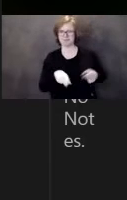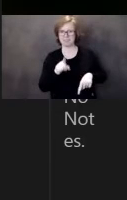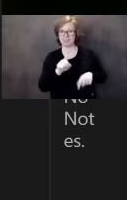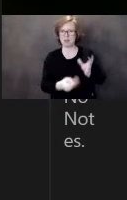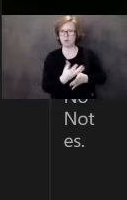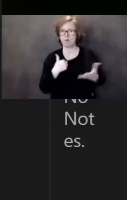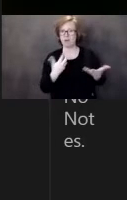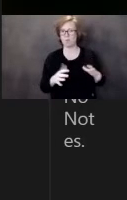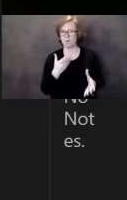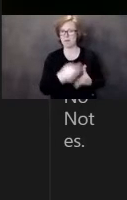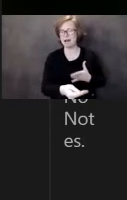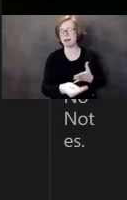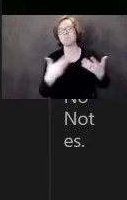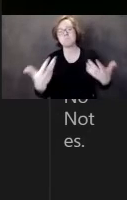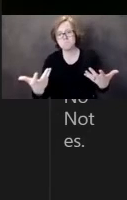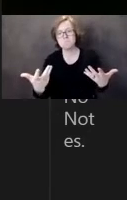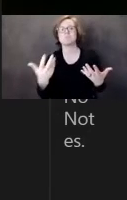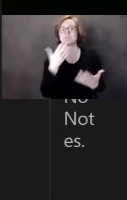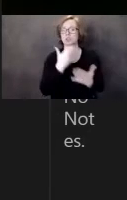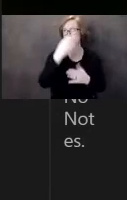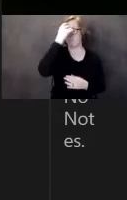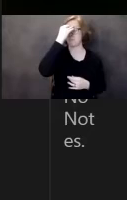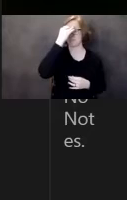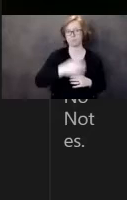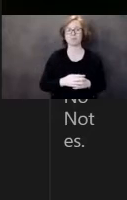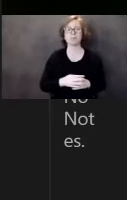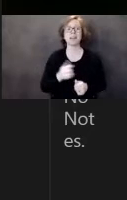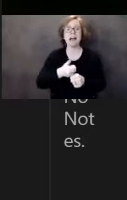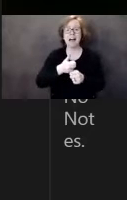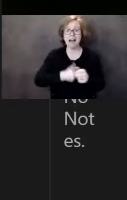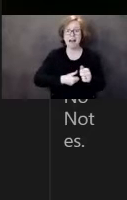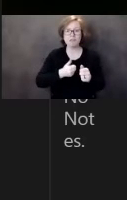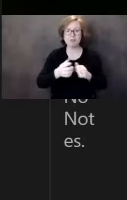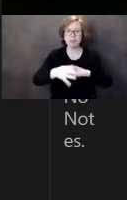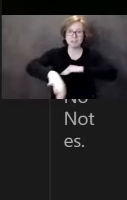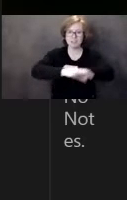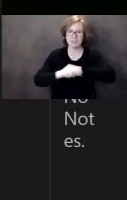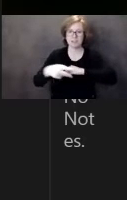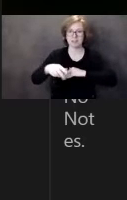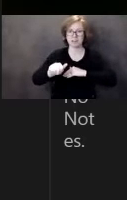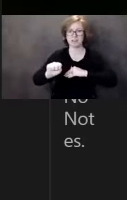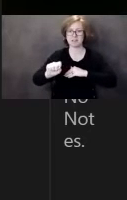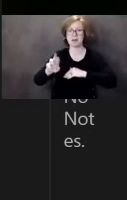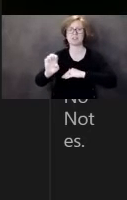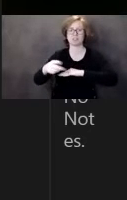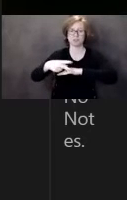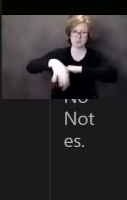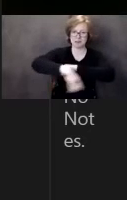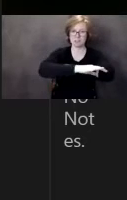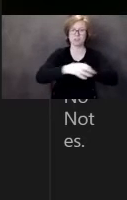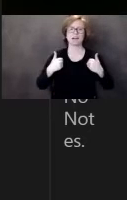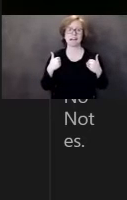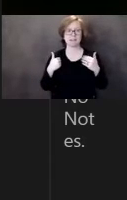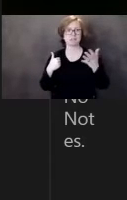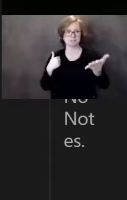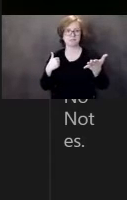focus on the texture. Every pasture has gates, fence lines with heavy traffic, whether it's you, your neighbors, the animals walking along there,